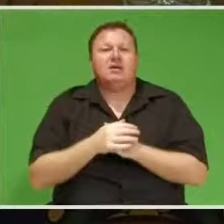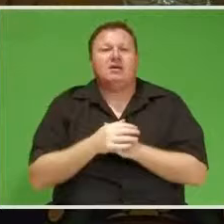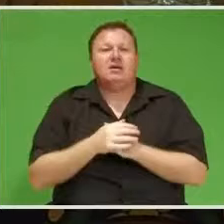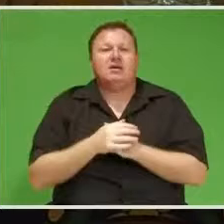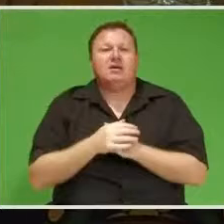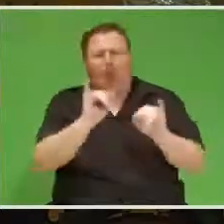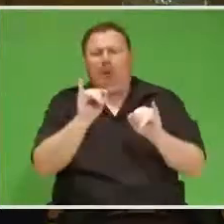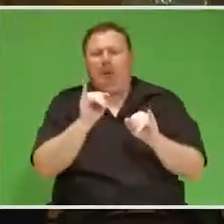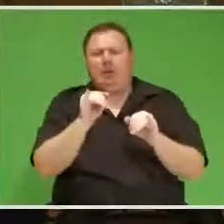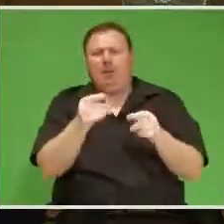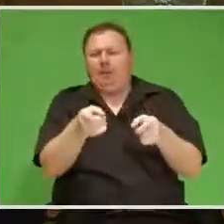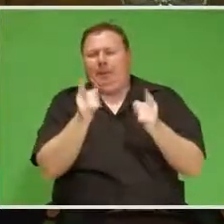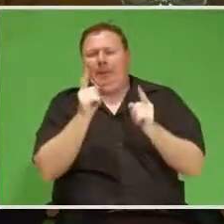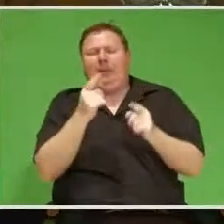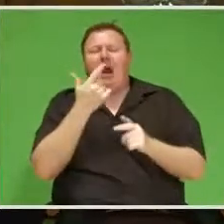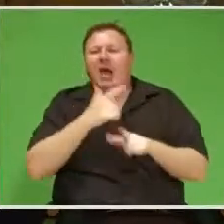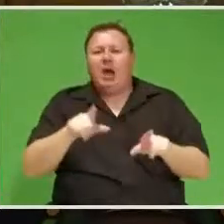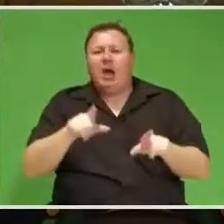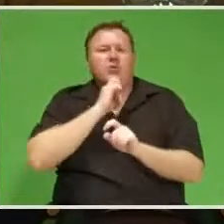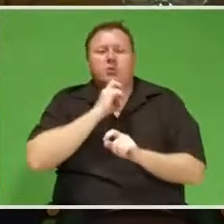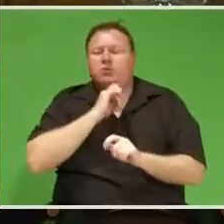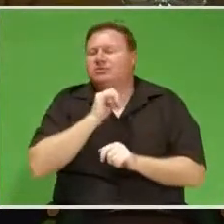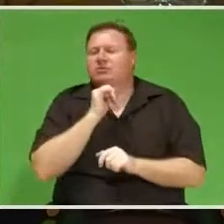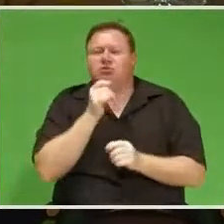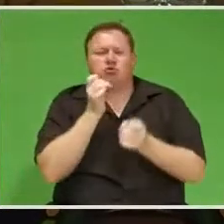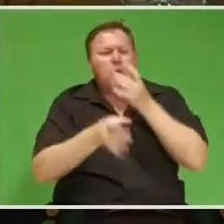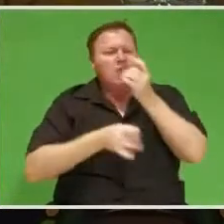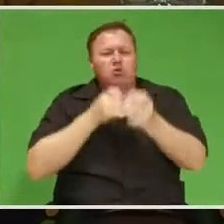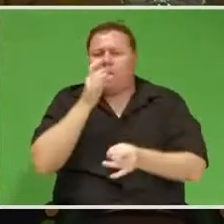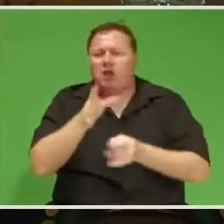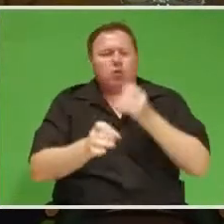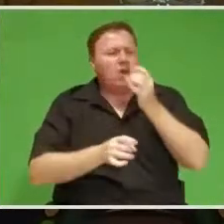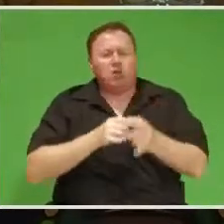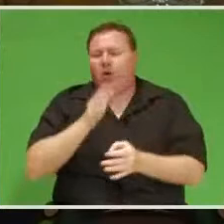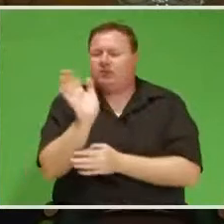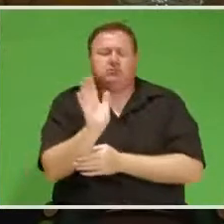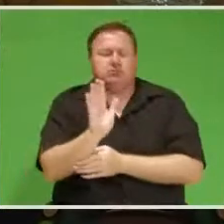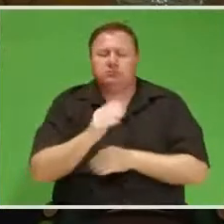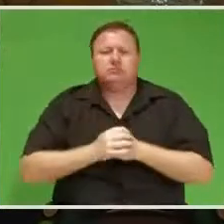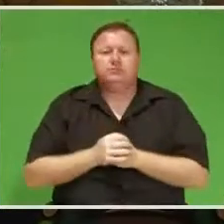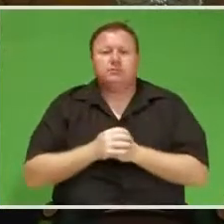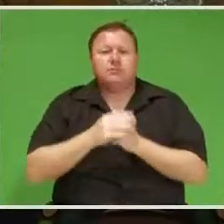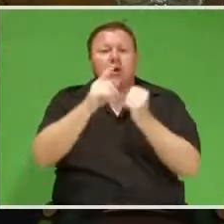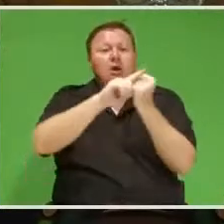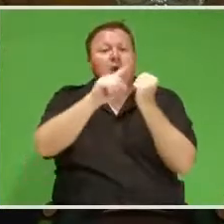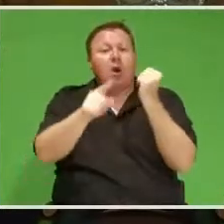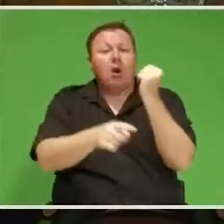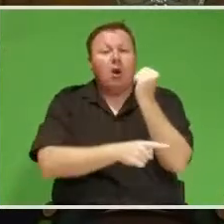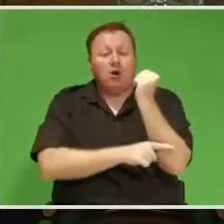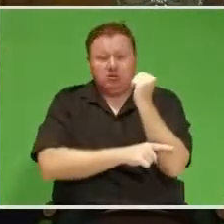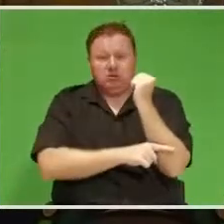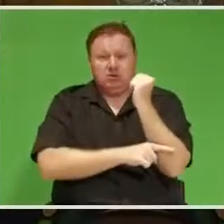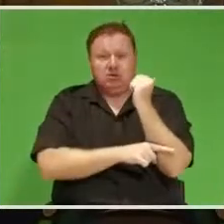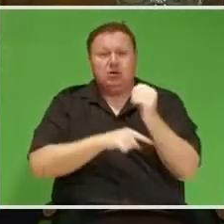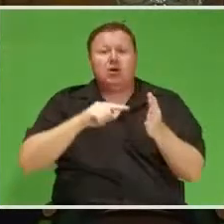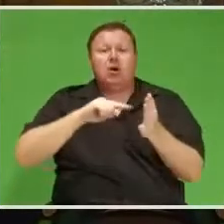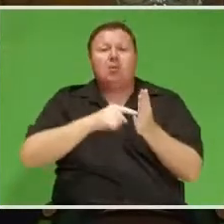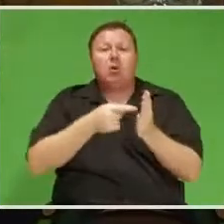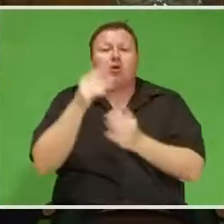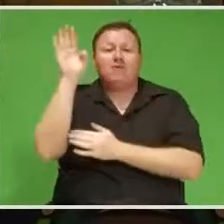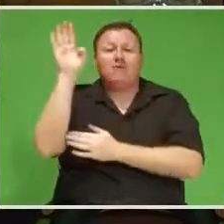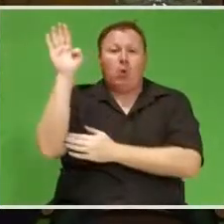unbecoming language. Lastly, a point of order is only allowed if it